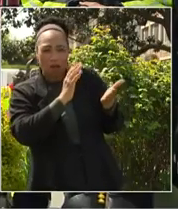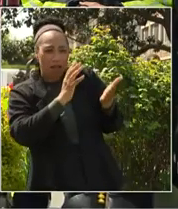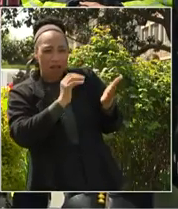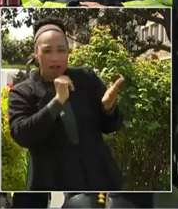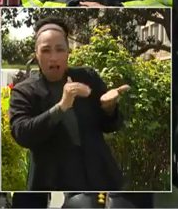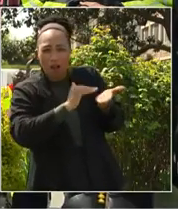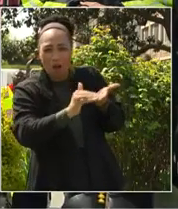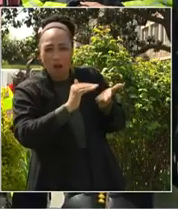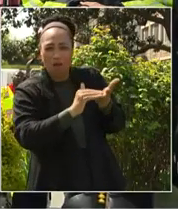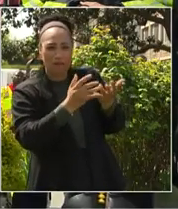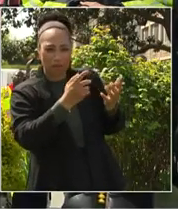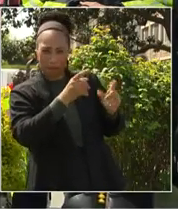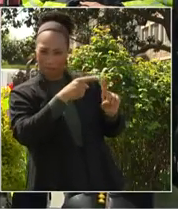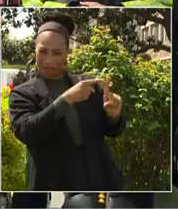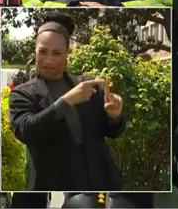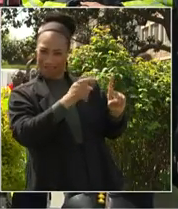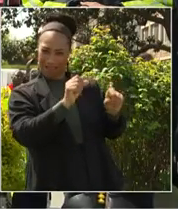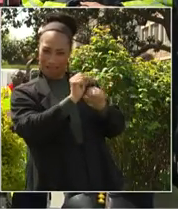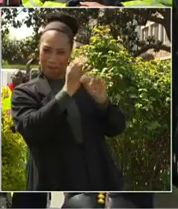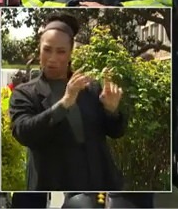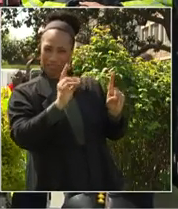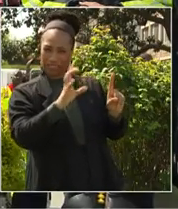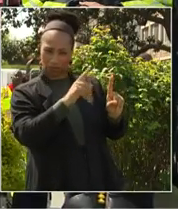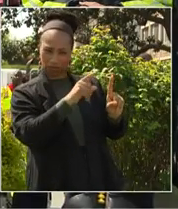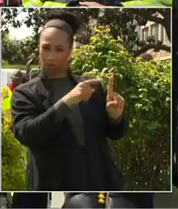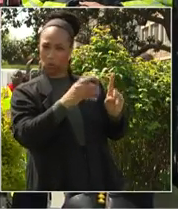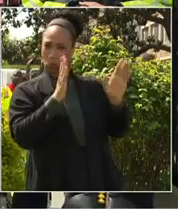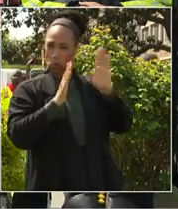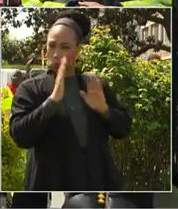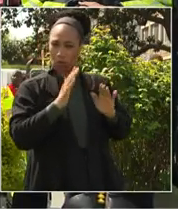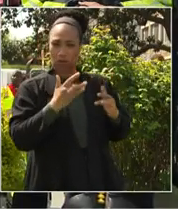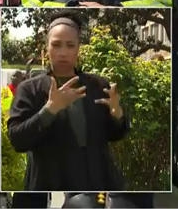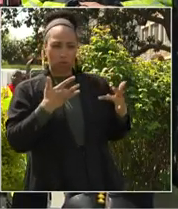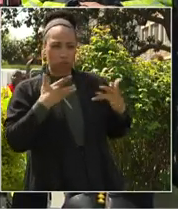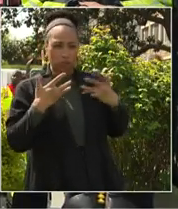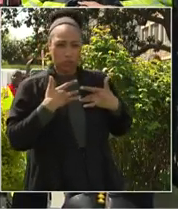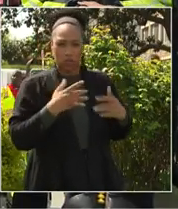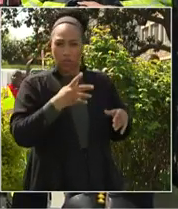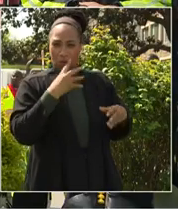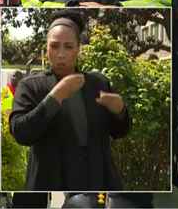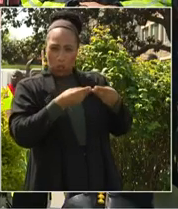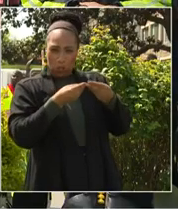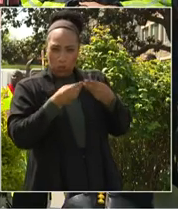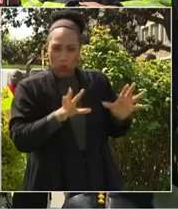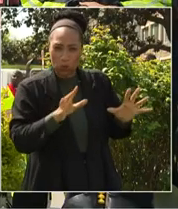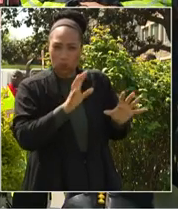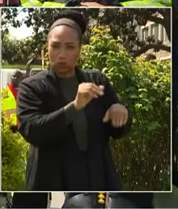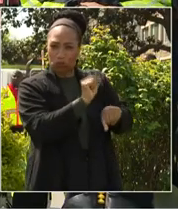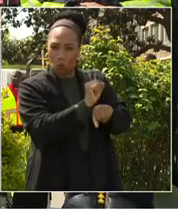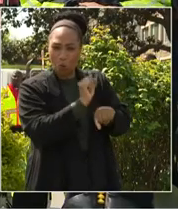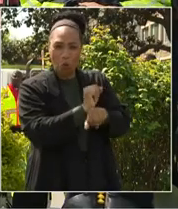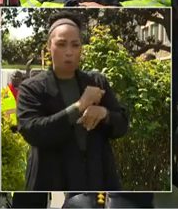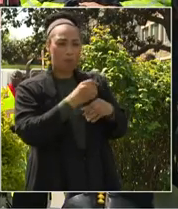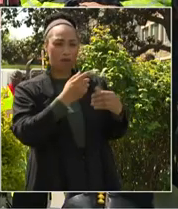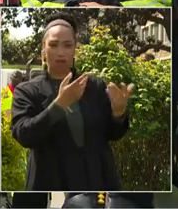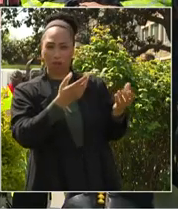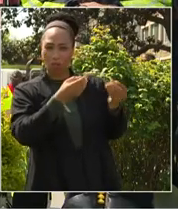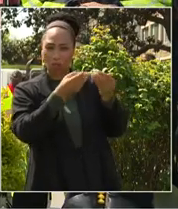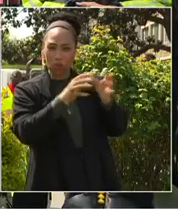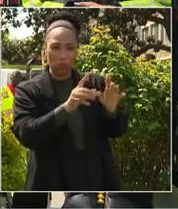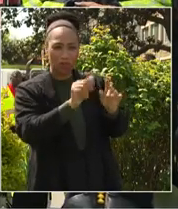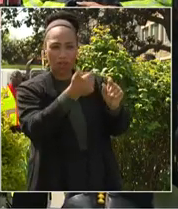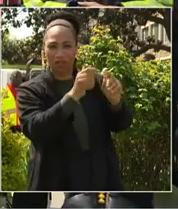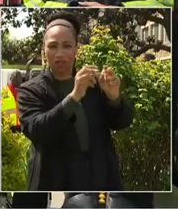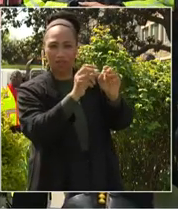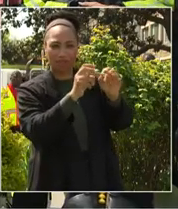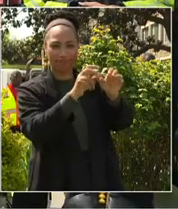be worried that they may either lose overtime or lose their jobs, either permanently or temporarily because of this?